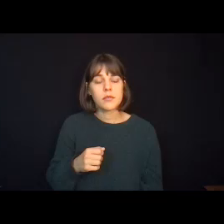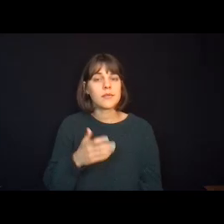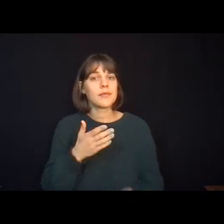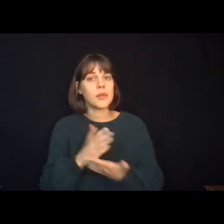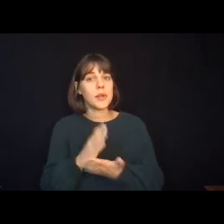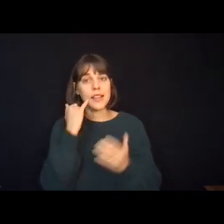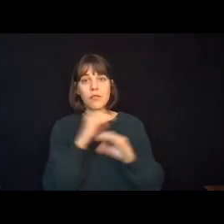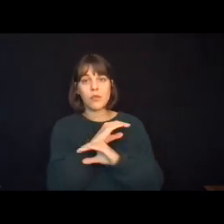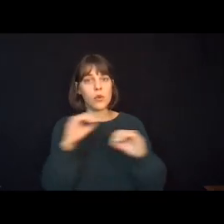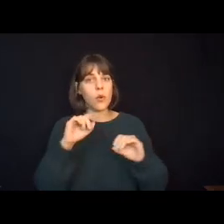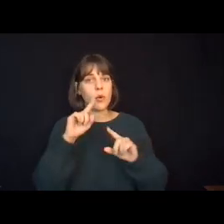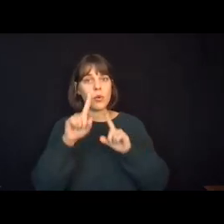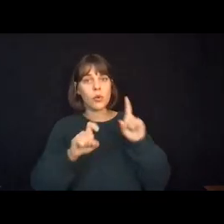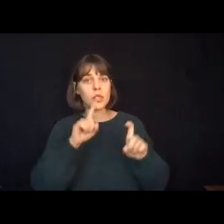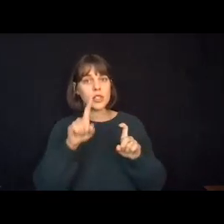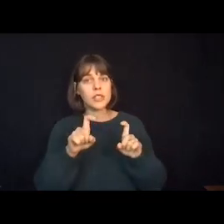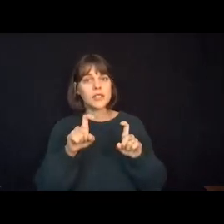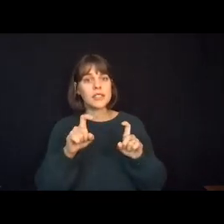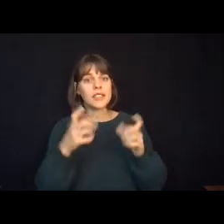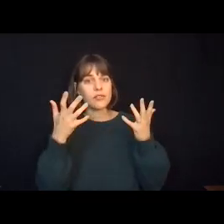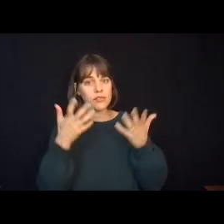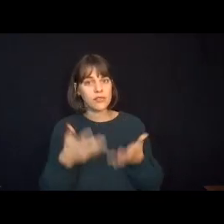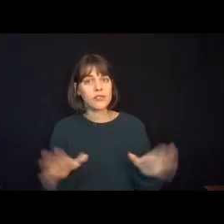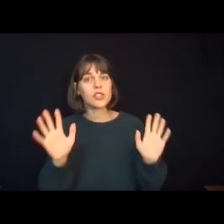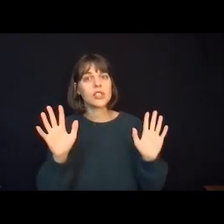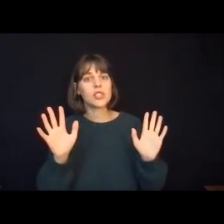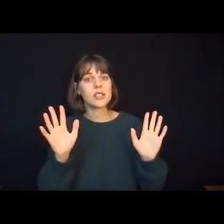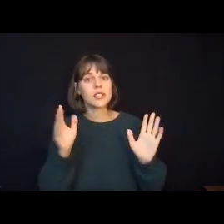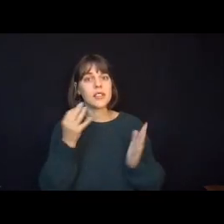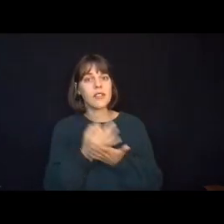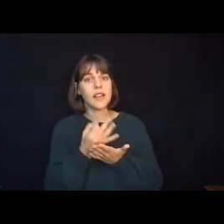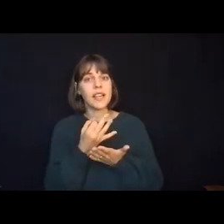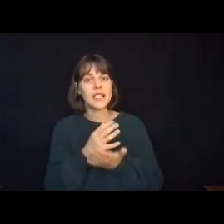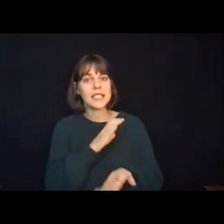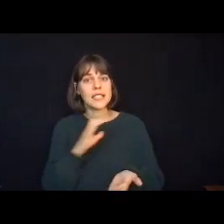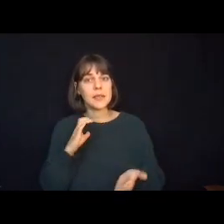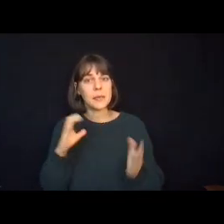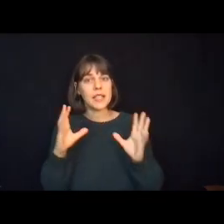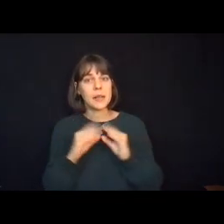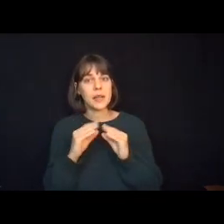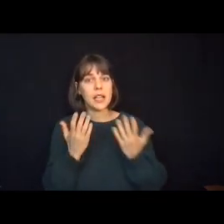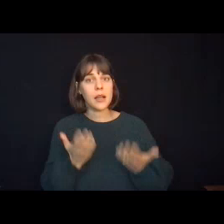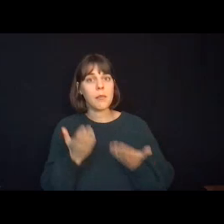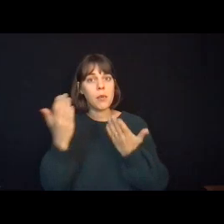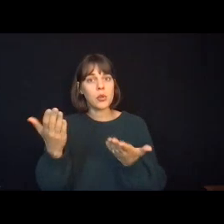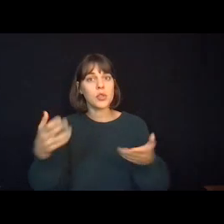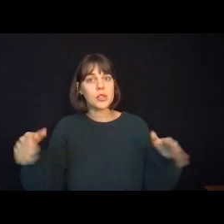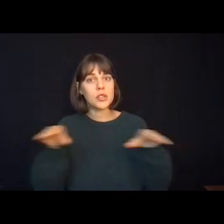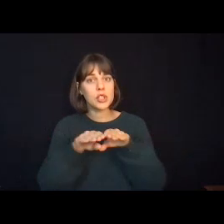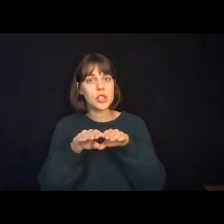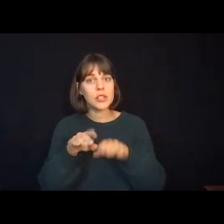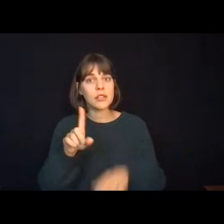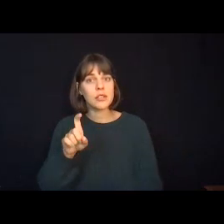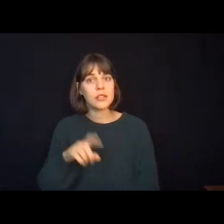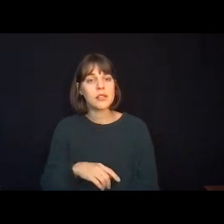All right, if there are no questions, that concludes the Finance Committee meeting. Do I have a motion to